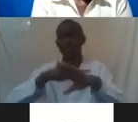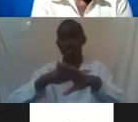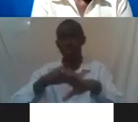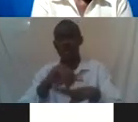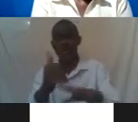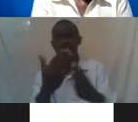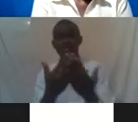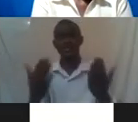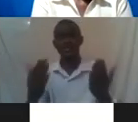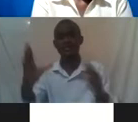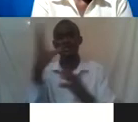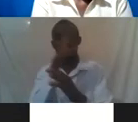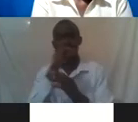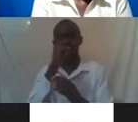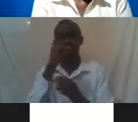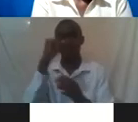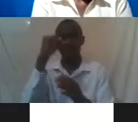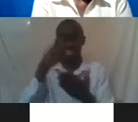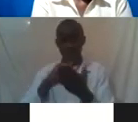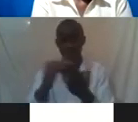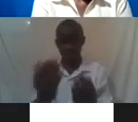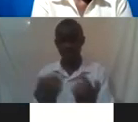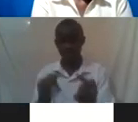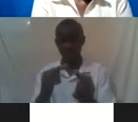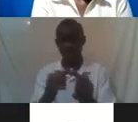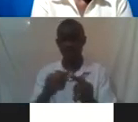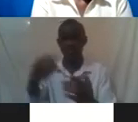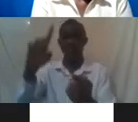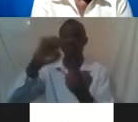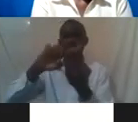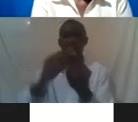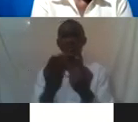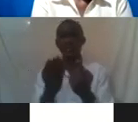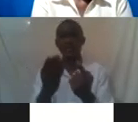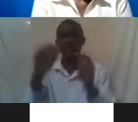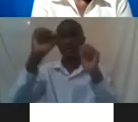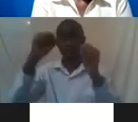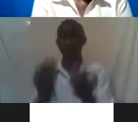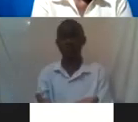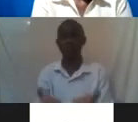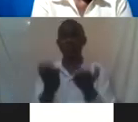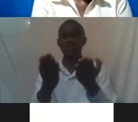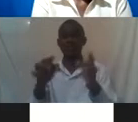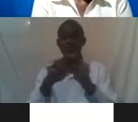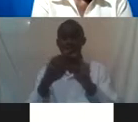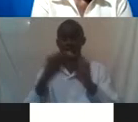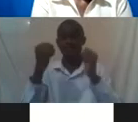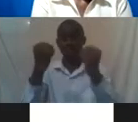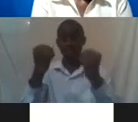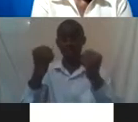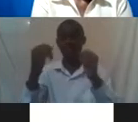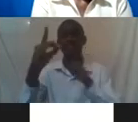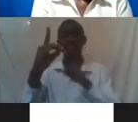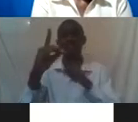things missing that we need to add there that will further improve and strengthen devolution. We